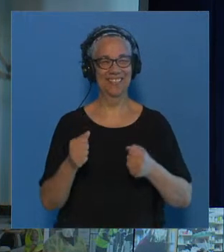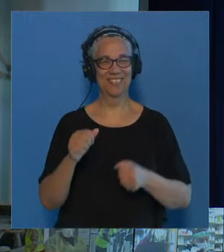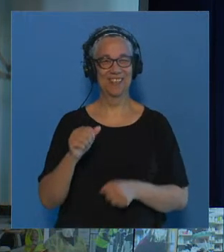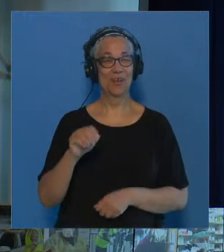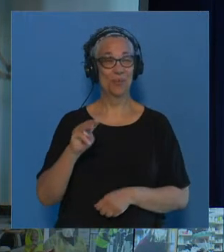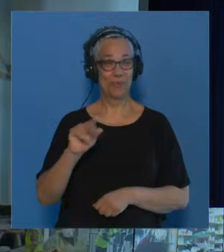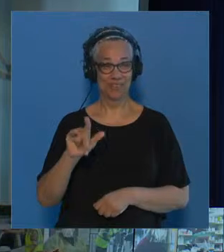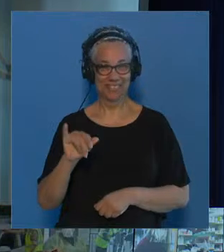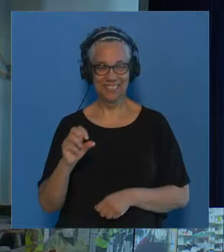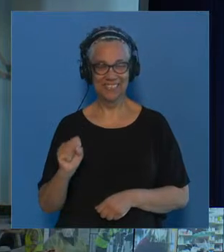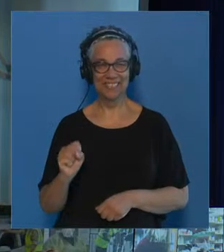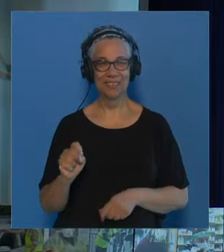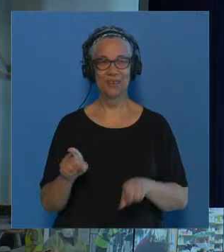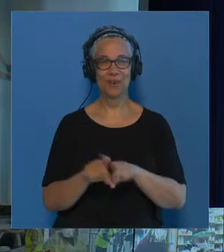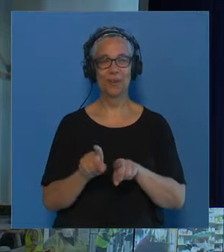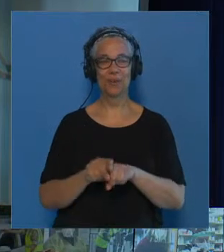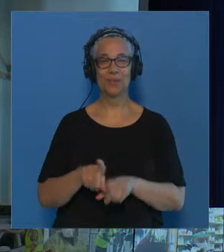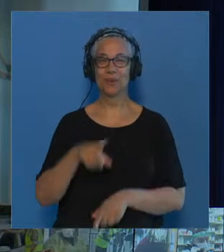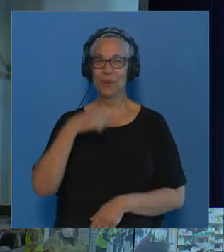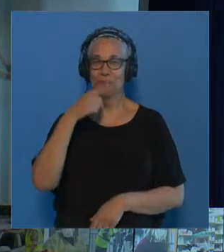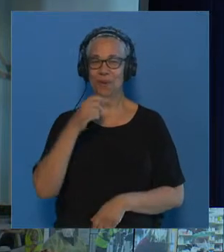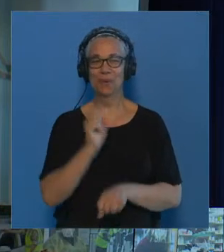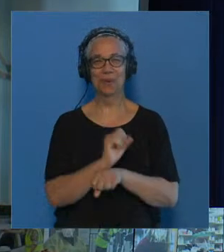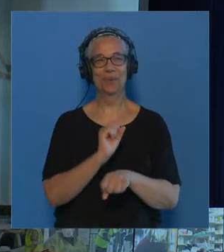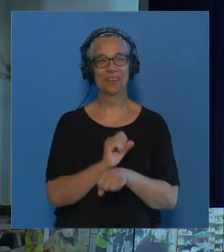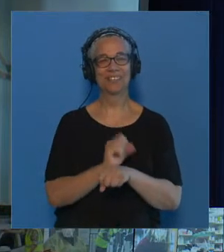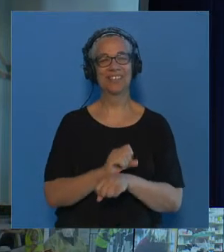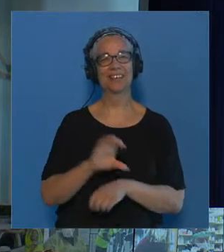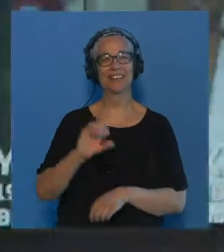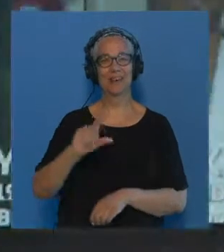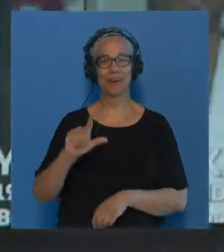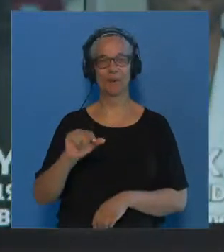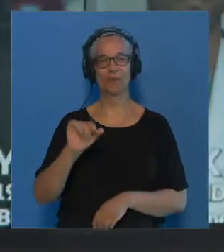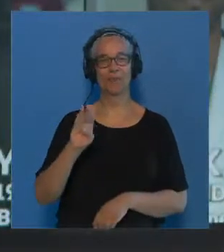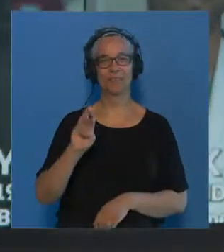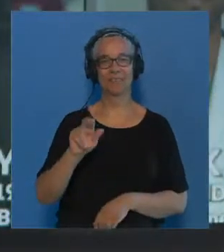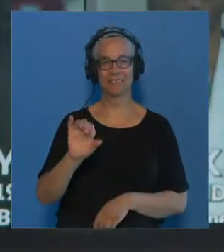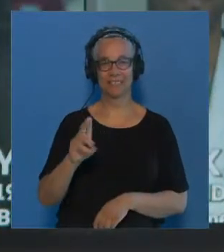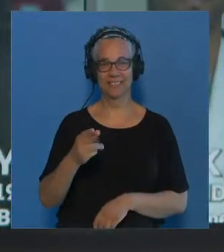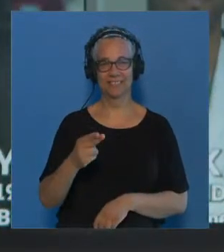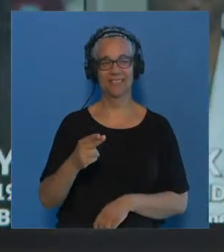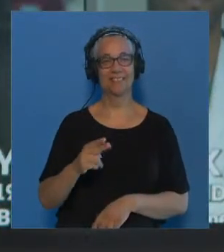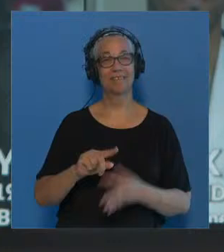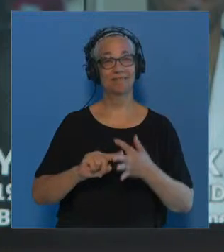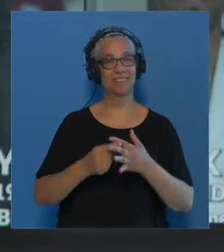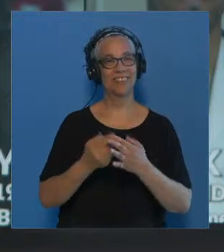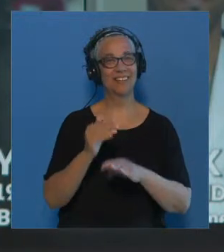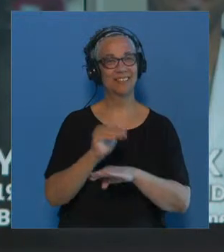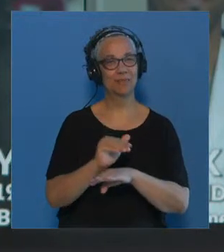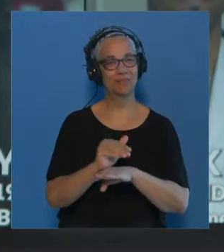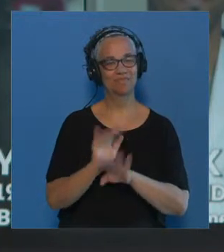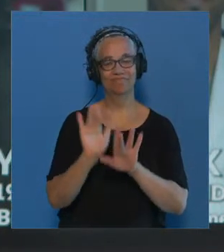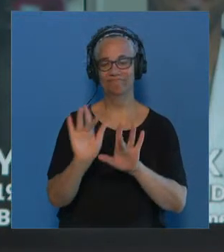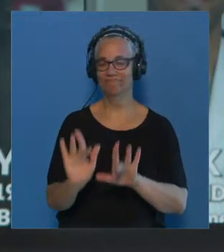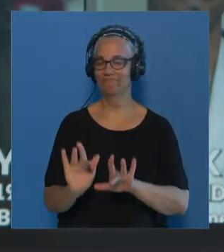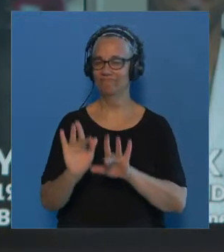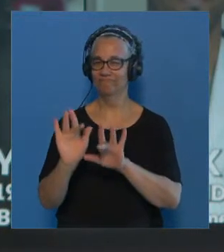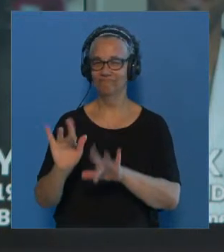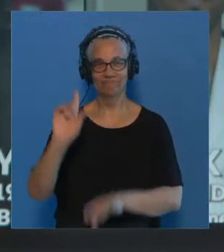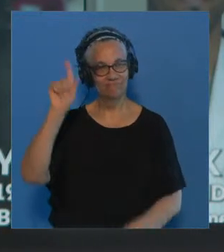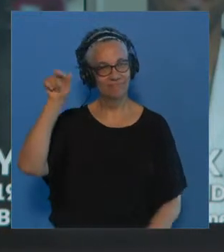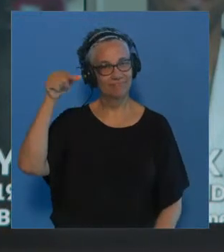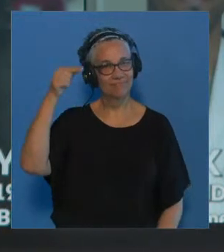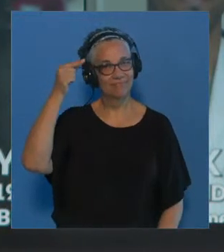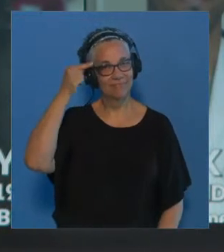Public Works, the Honorable Lieutenant Colonel David Birch. I will start this evening by expressing the condolences of the